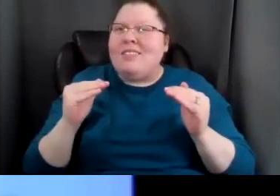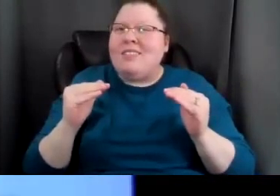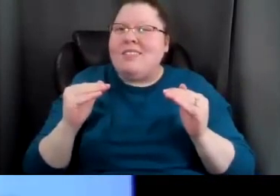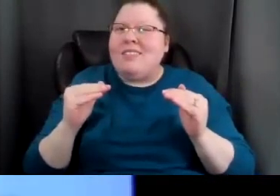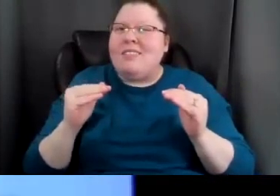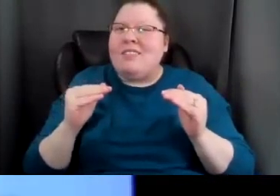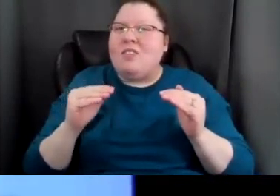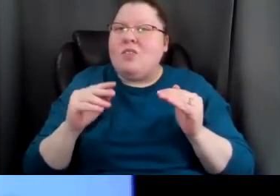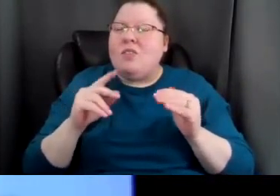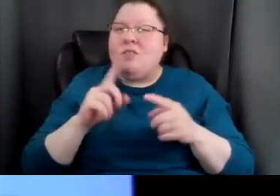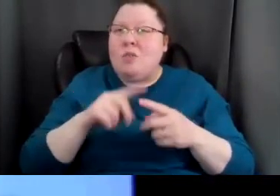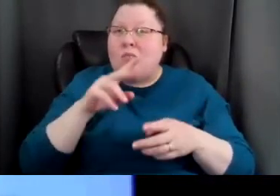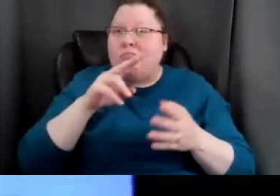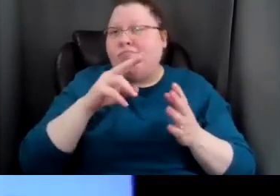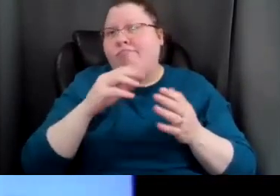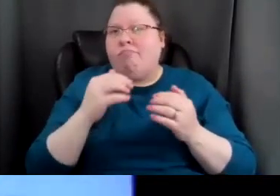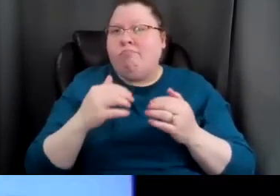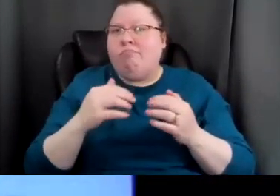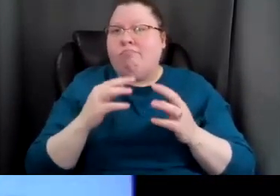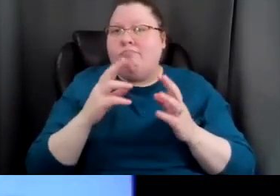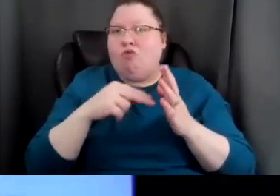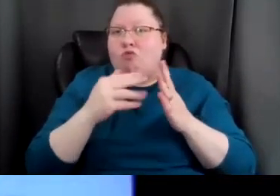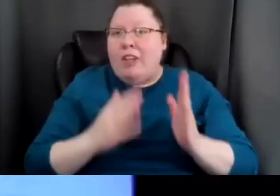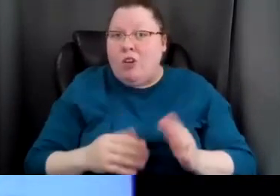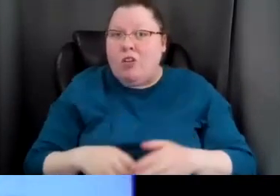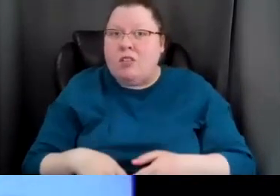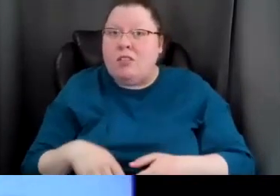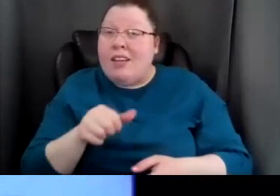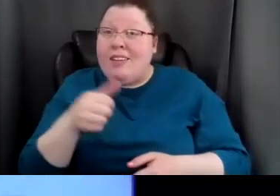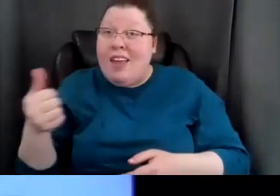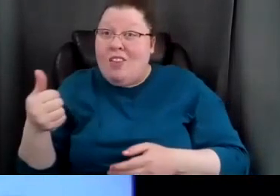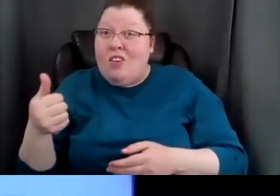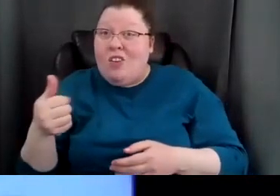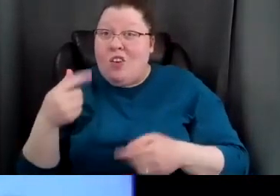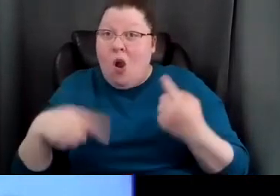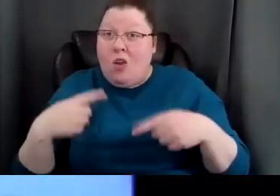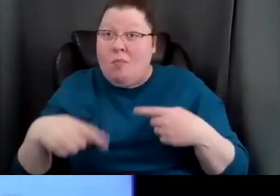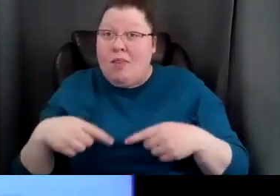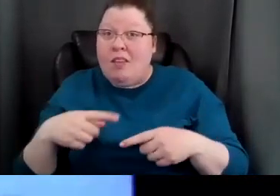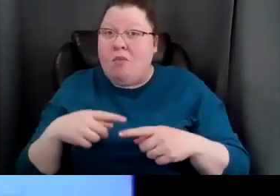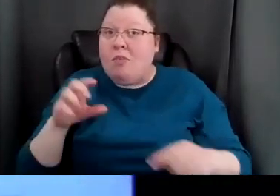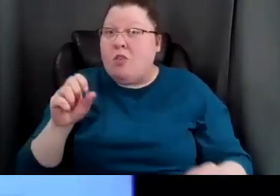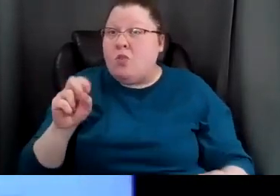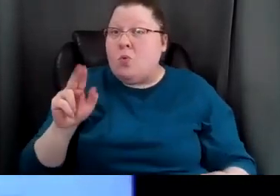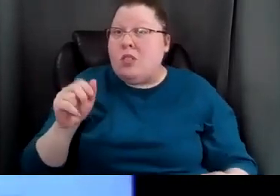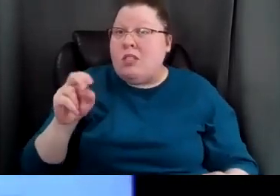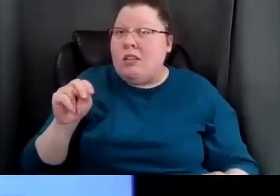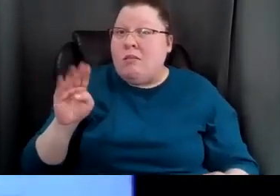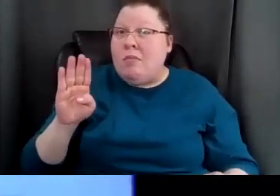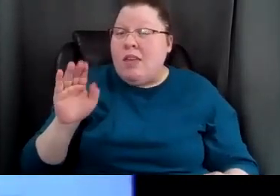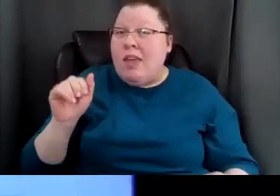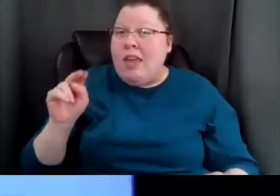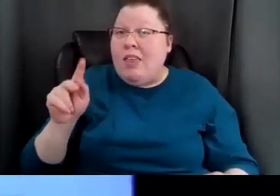Another appeal that was made by Susan B. Anthony, one of the famous advocates of women's suffrage, and she said